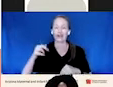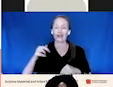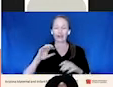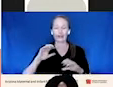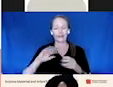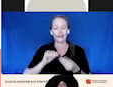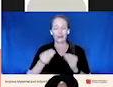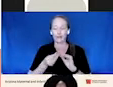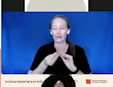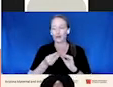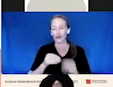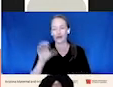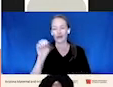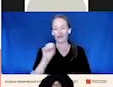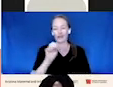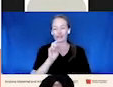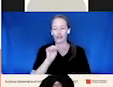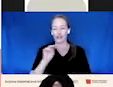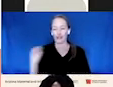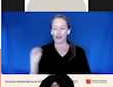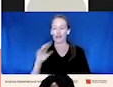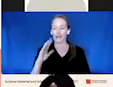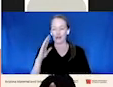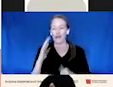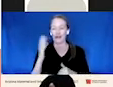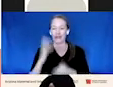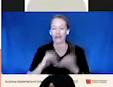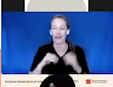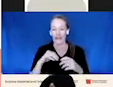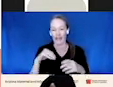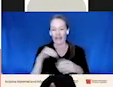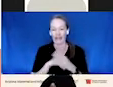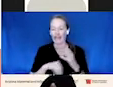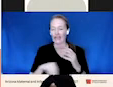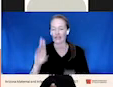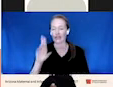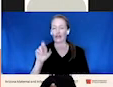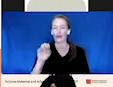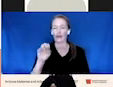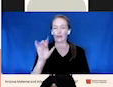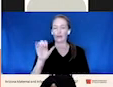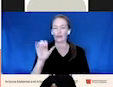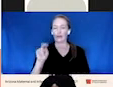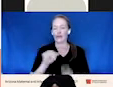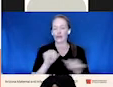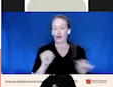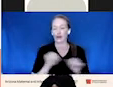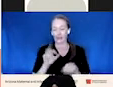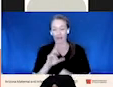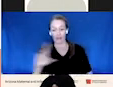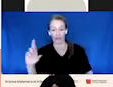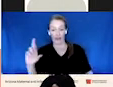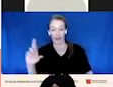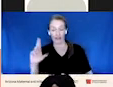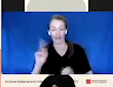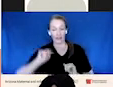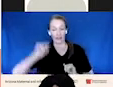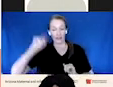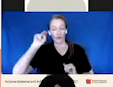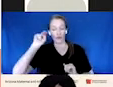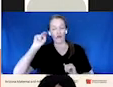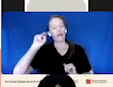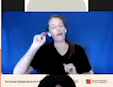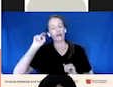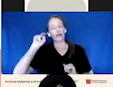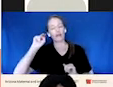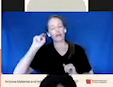urban areas. And you can see in that map on the right-hand side that women who are in the northeastern portion of